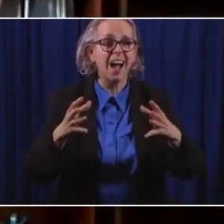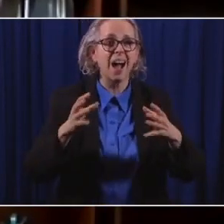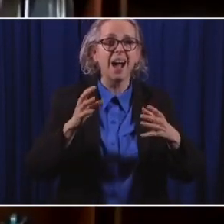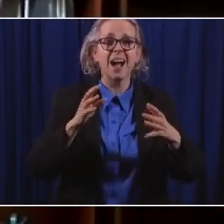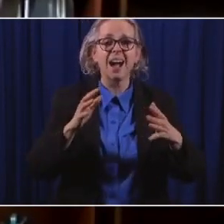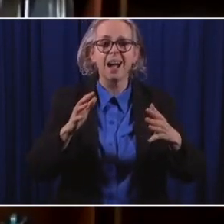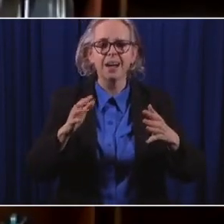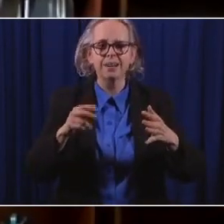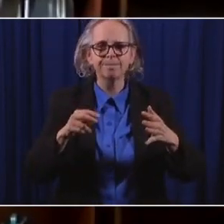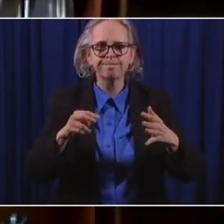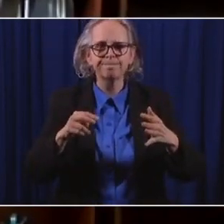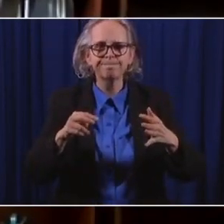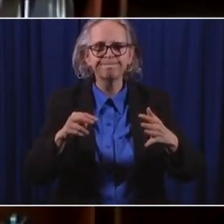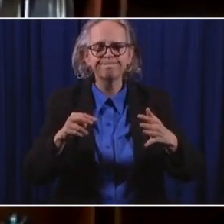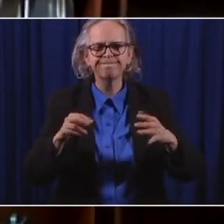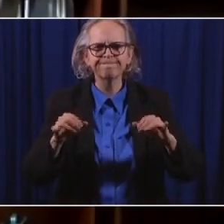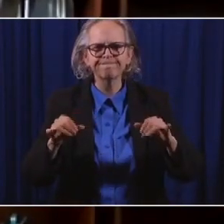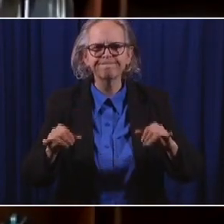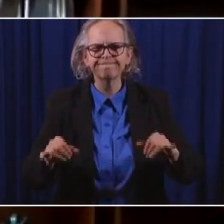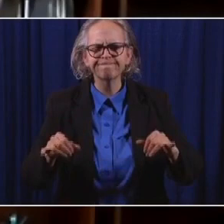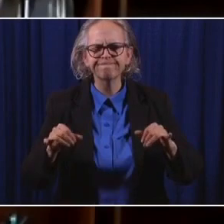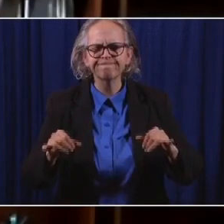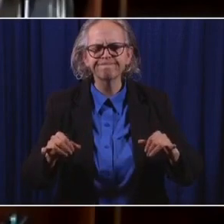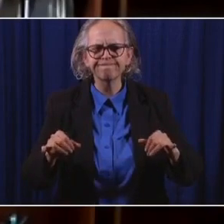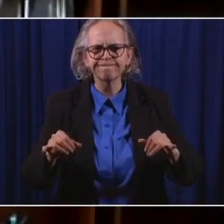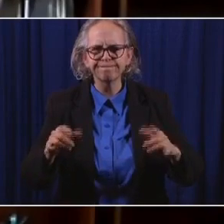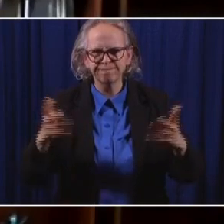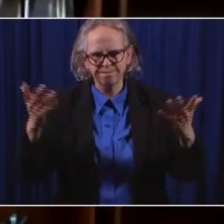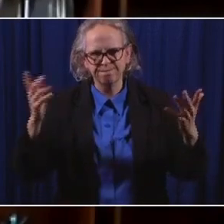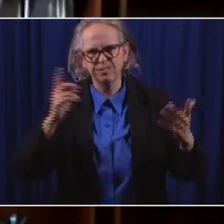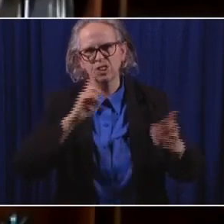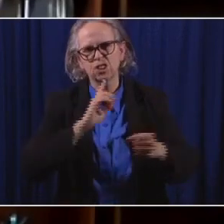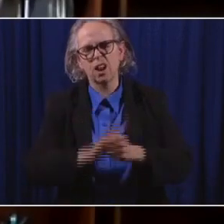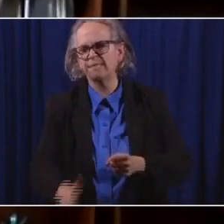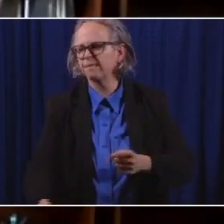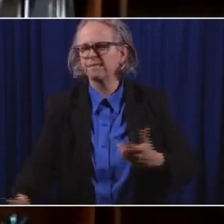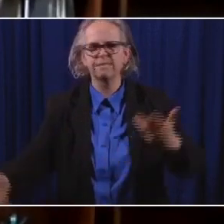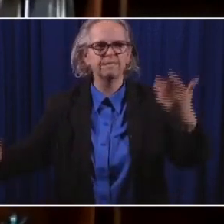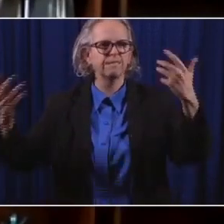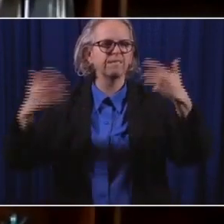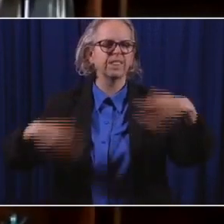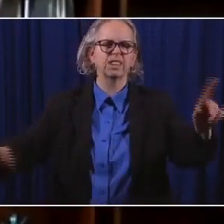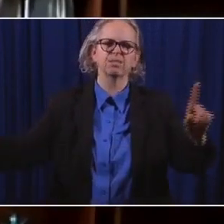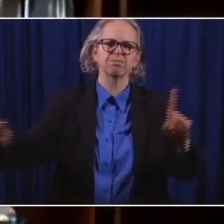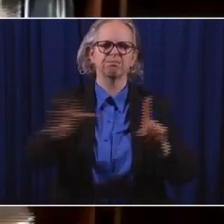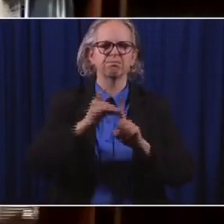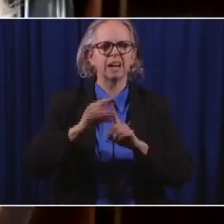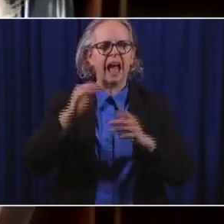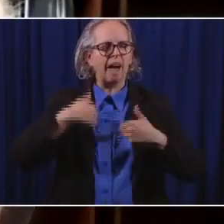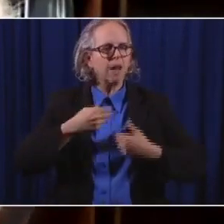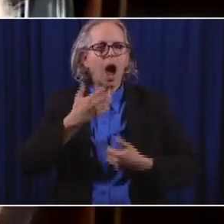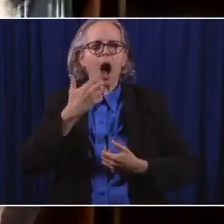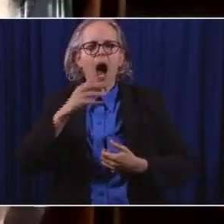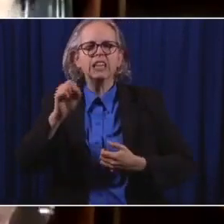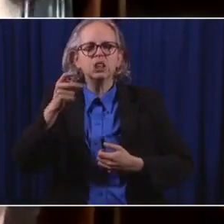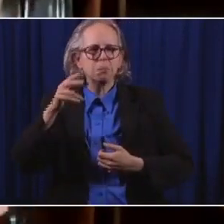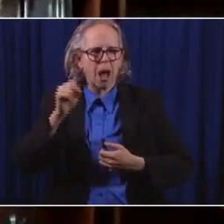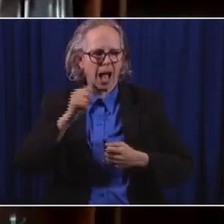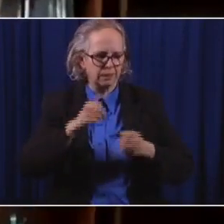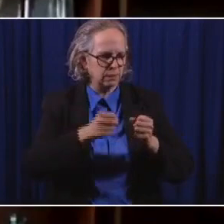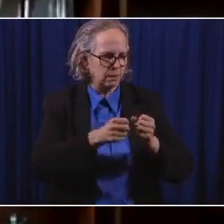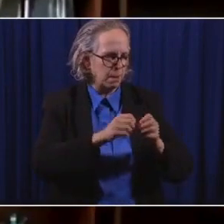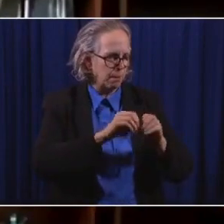our community sort of hotspots. It was a facility or an area, a specific group that we were seeing some cases, and we were able to